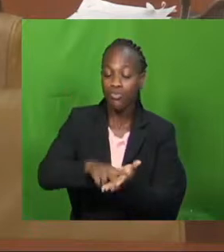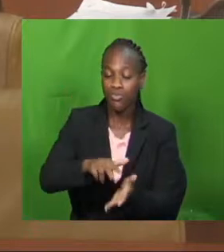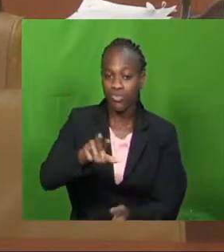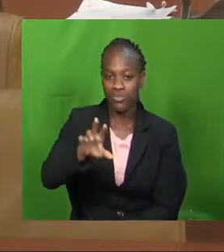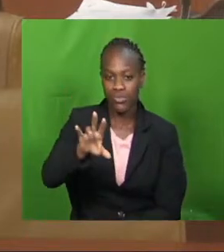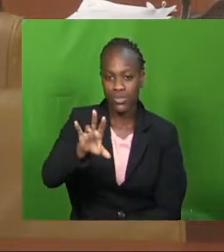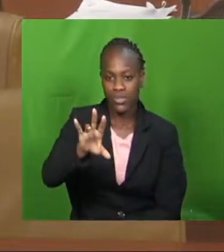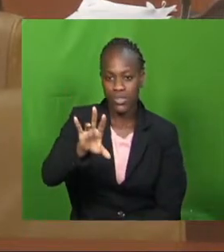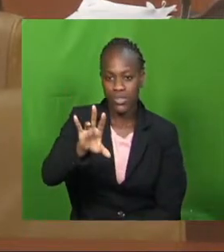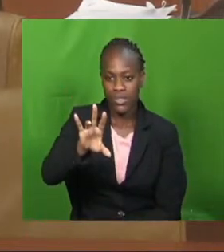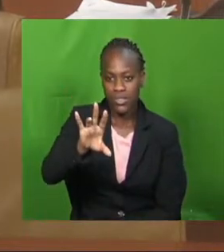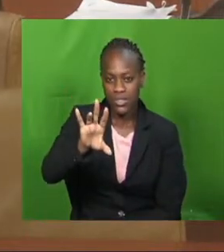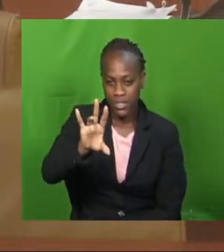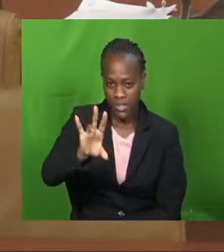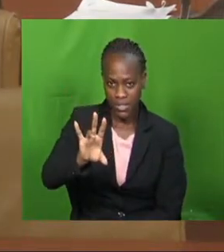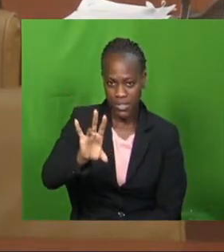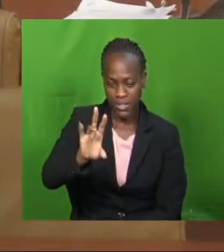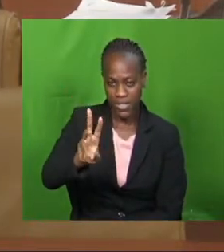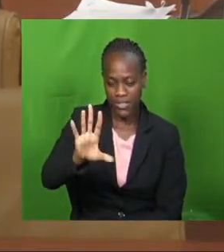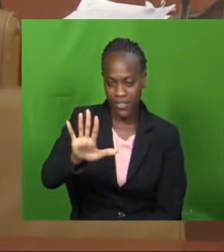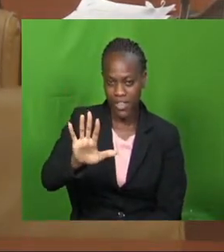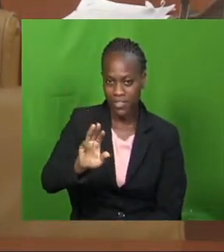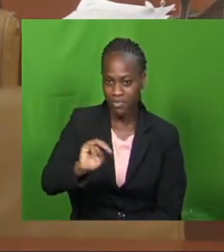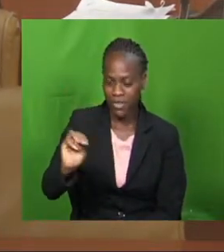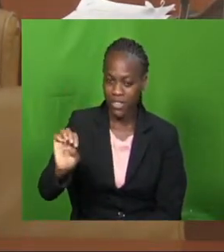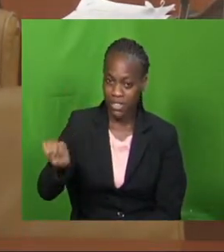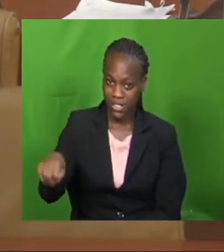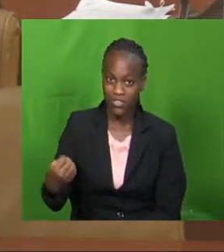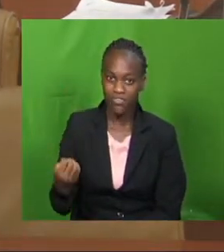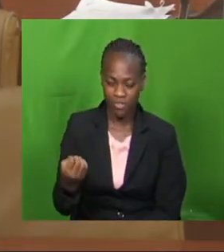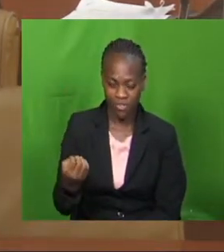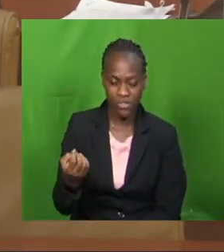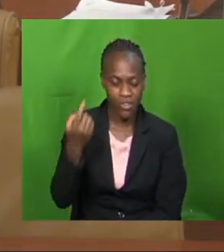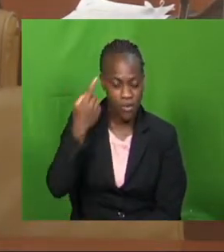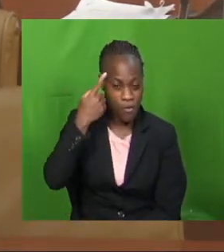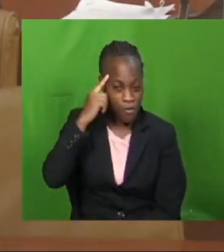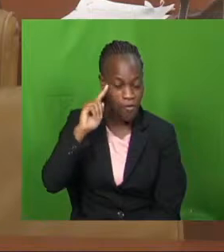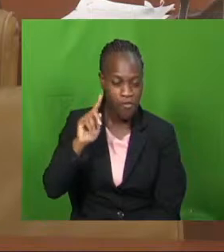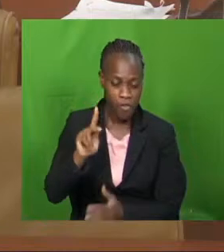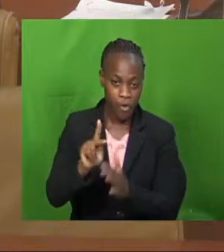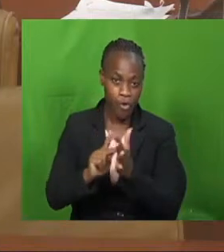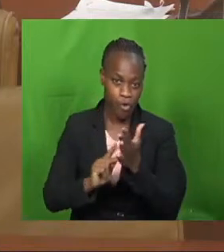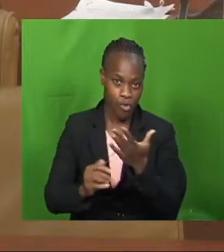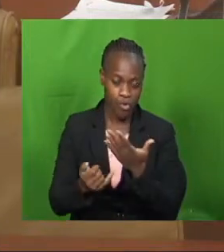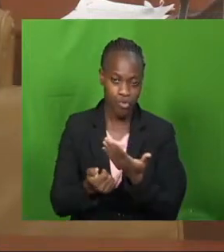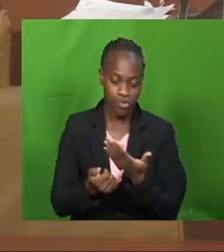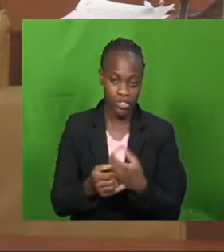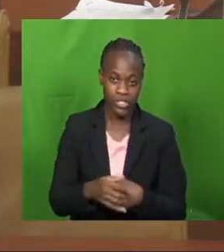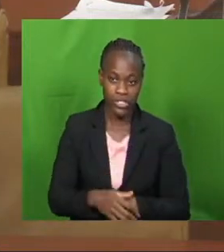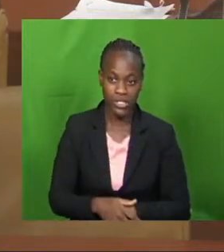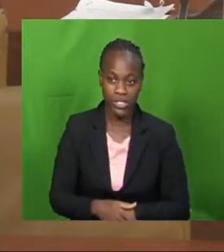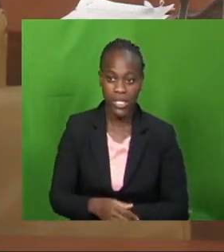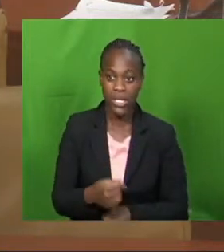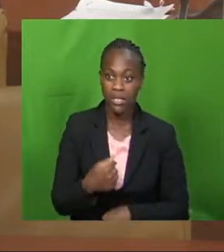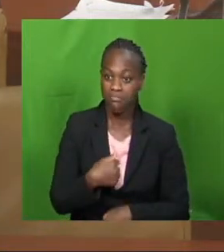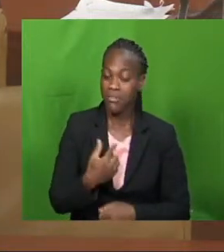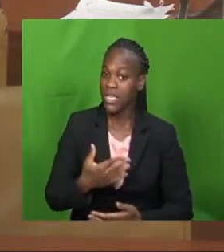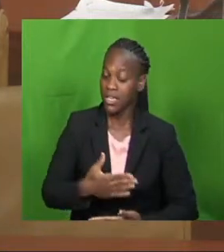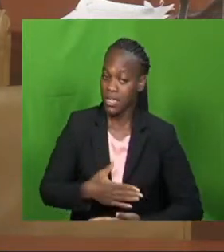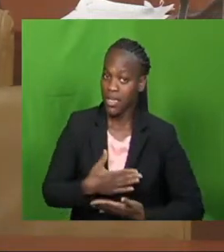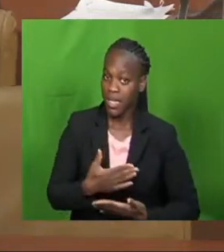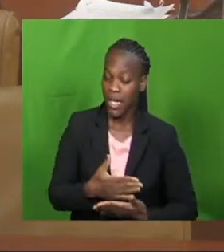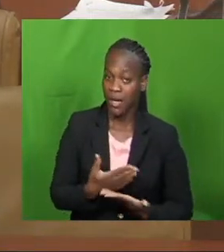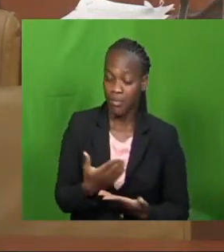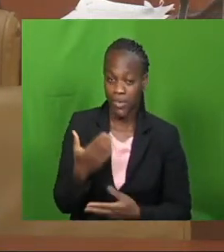euros for the Takwa water supply project. Mr. Speaker, I'm particularly happy